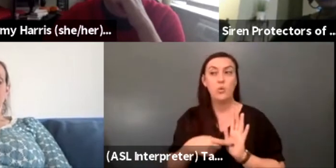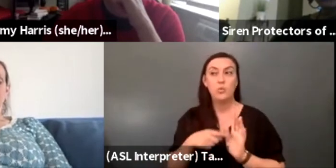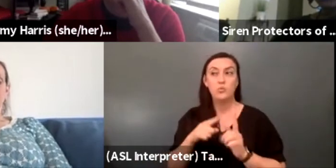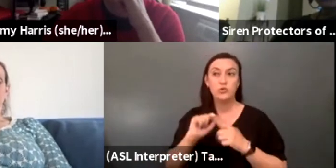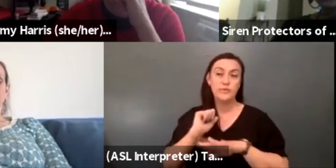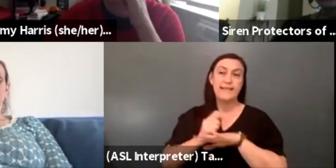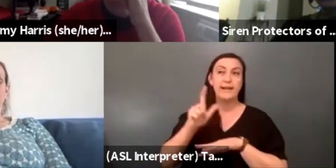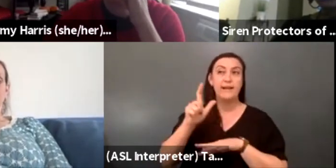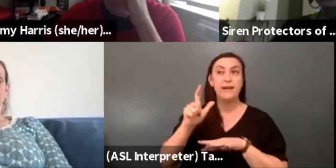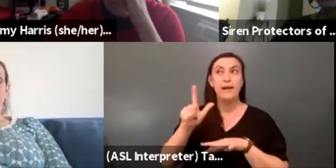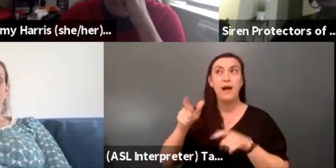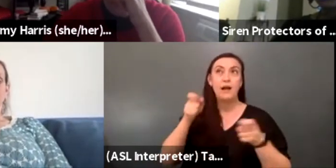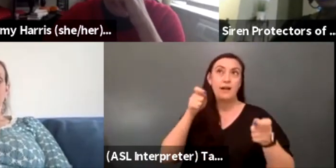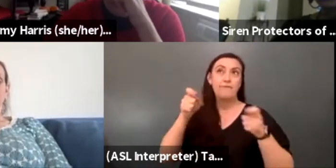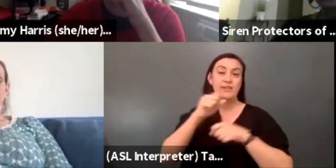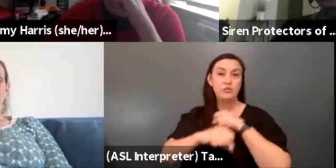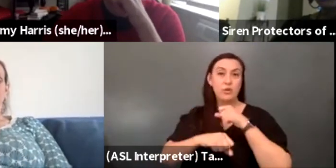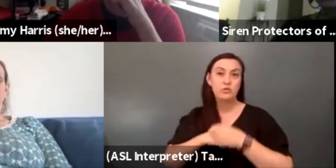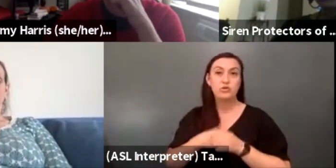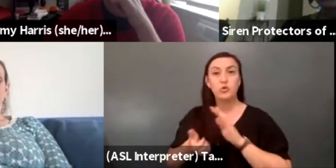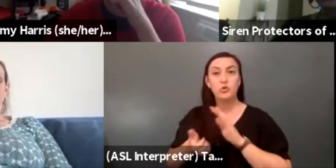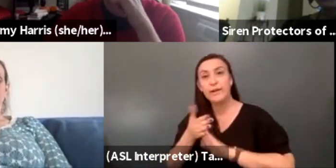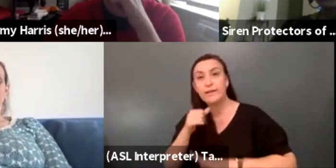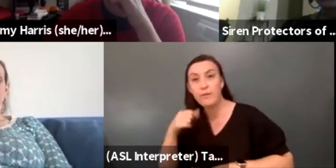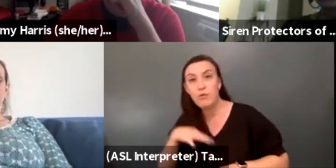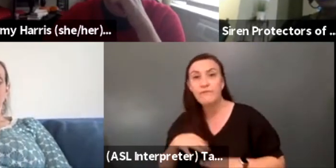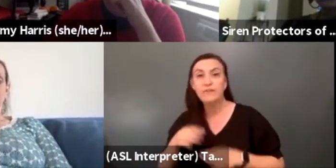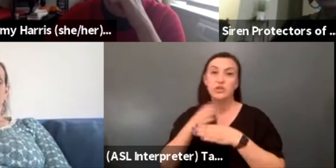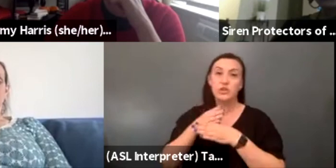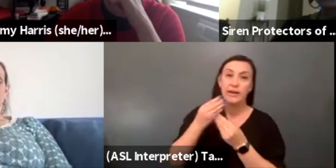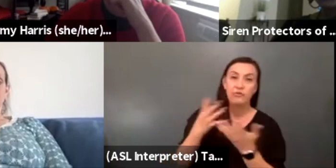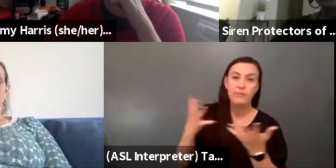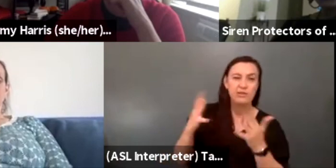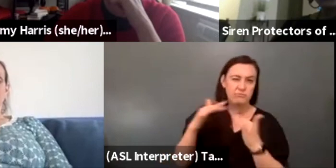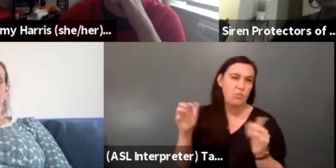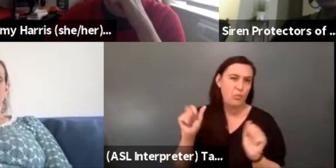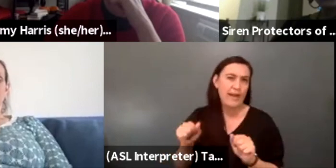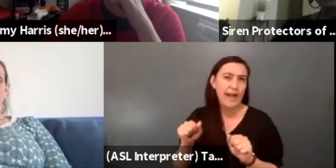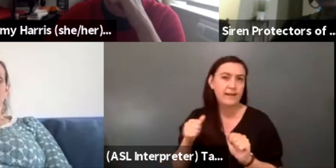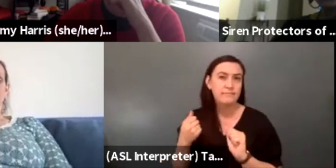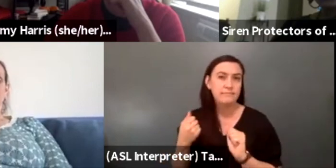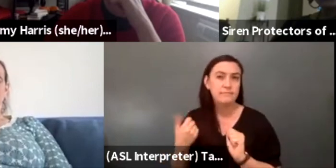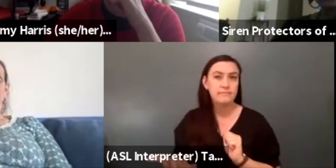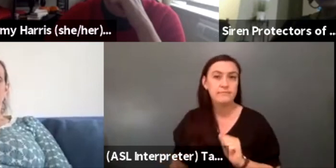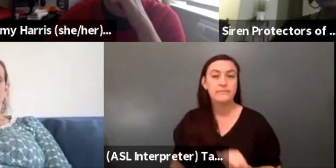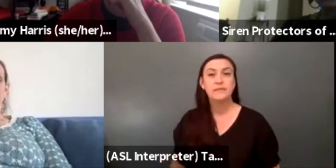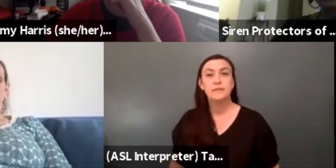running nonprofits, or, you know, sharing information. And I think to Tracy's point, the way that